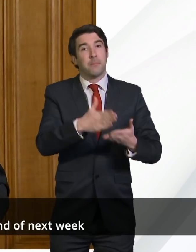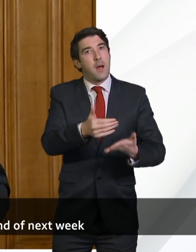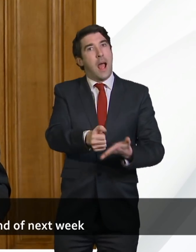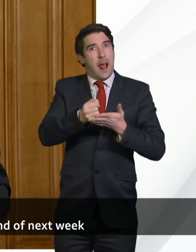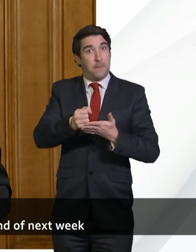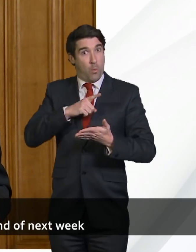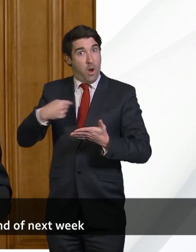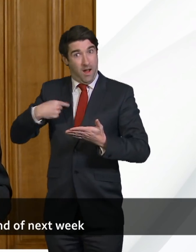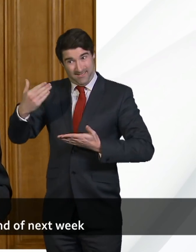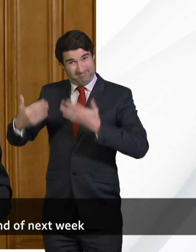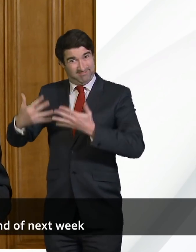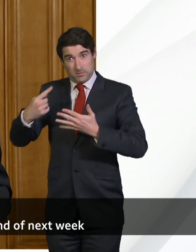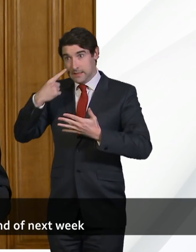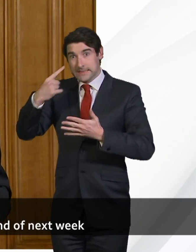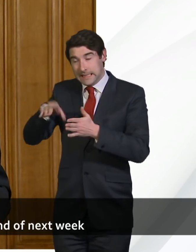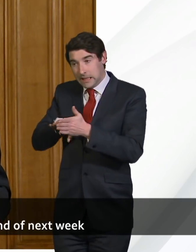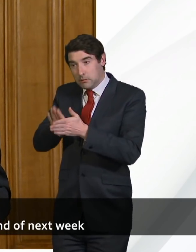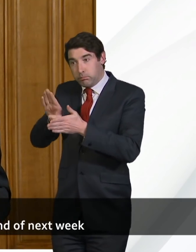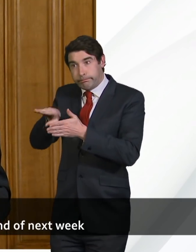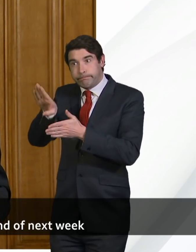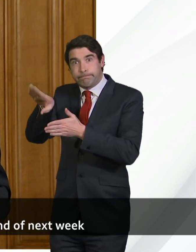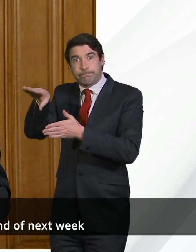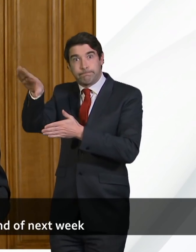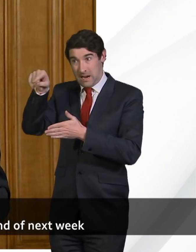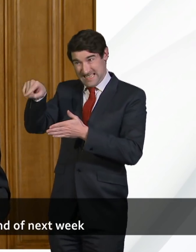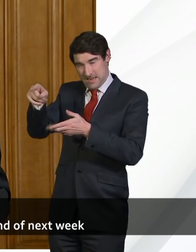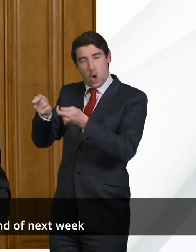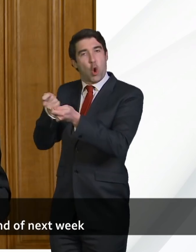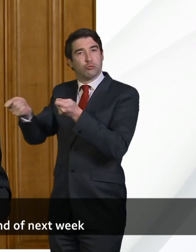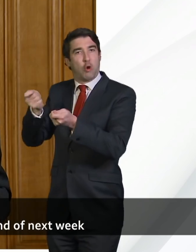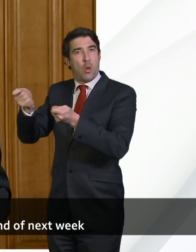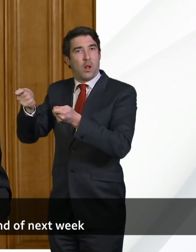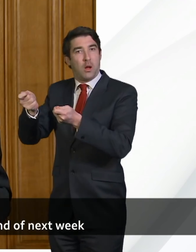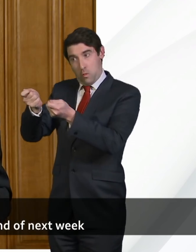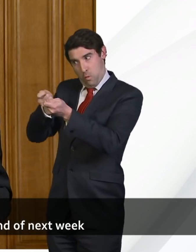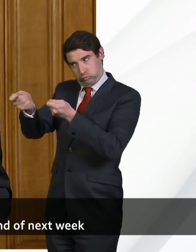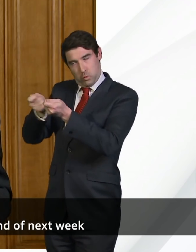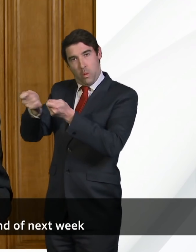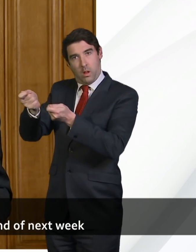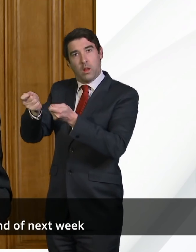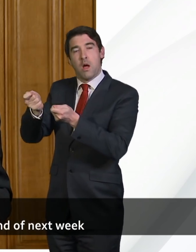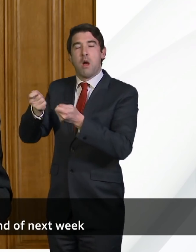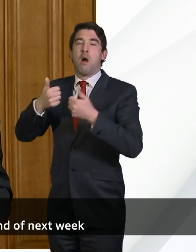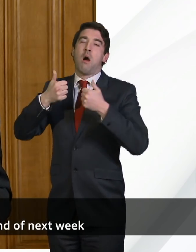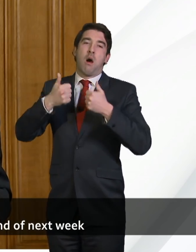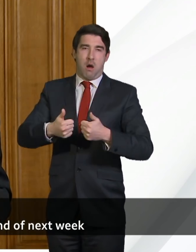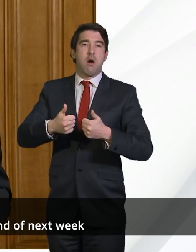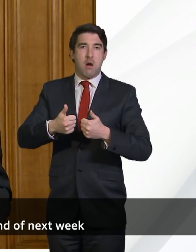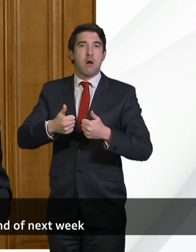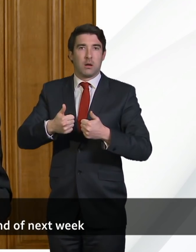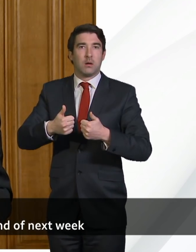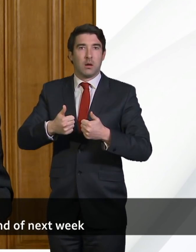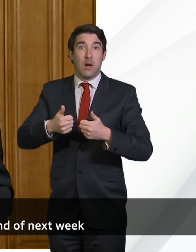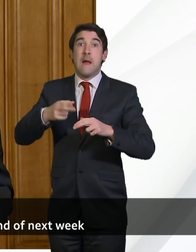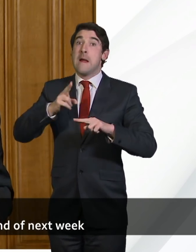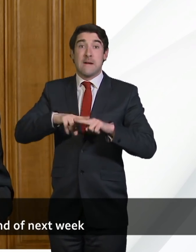we need to keep doing that. And the reason we need to keep doing that is because it stops the transmission of the virus in the